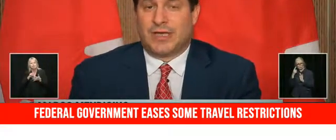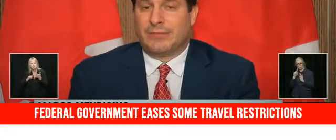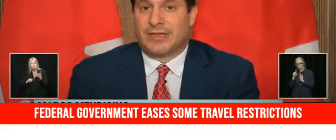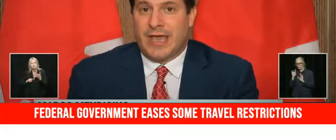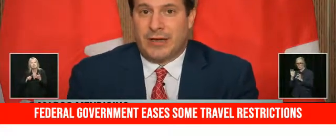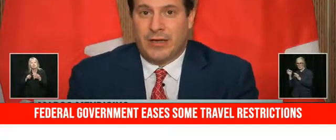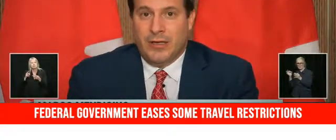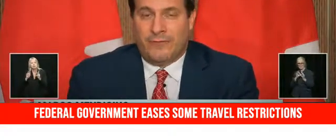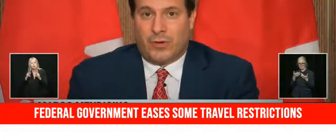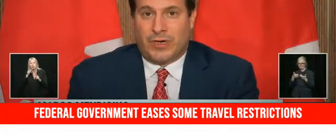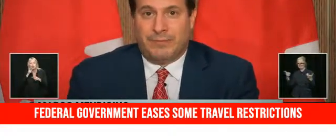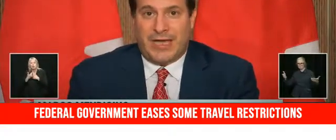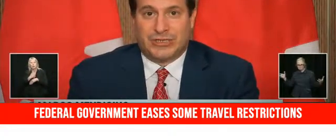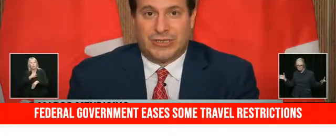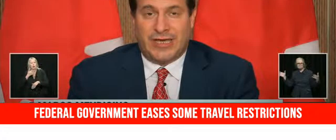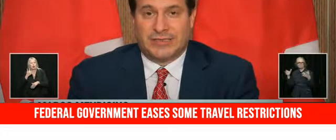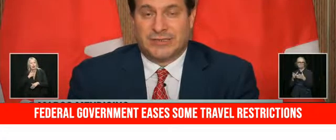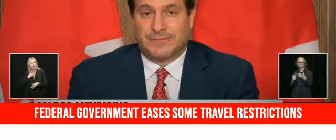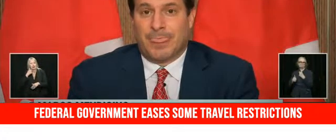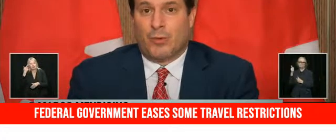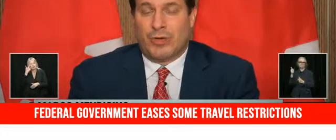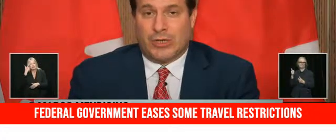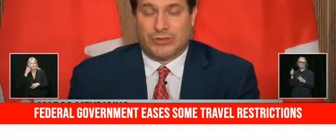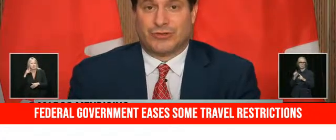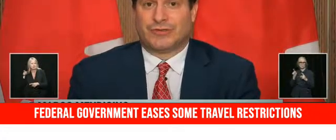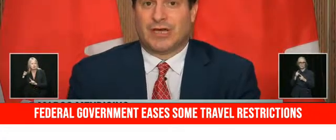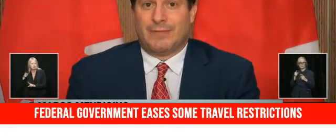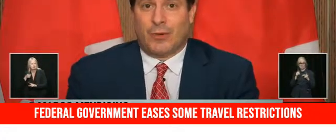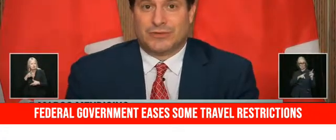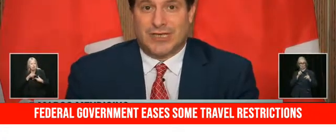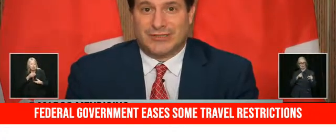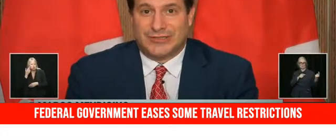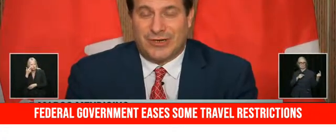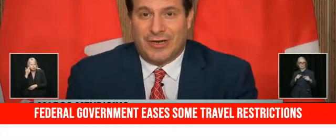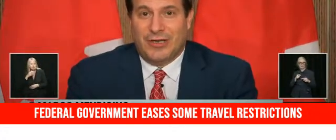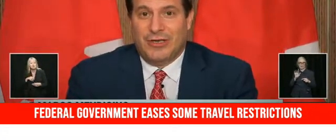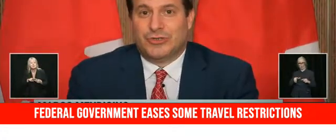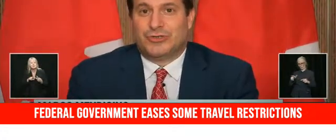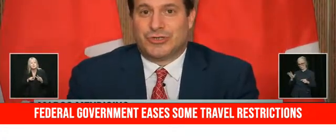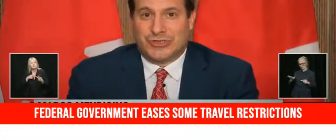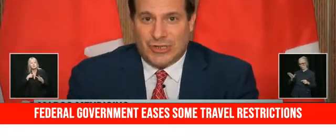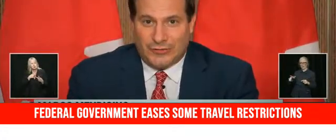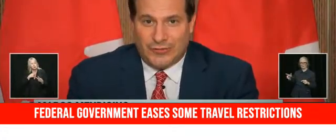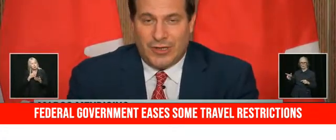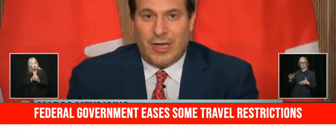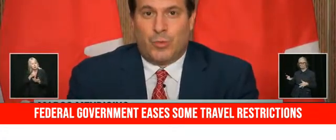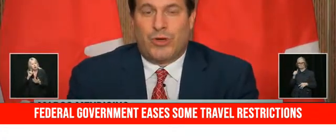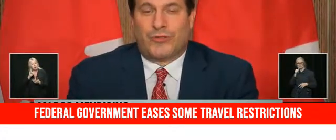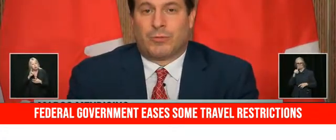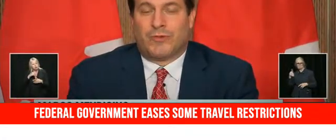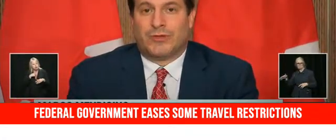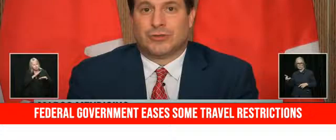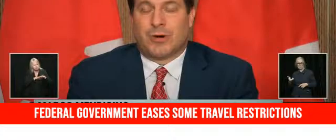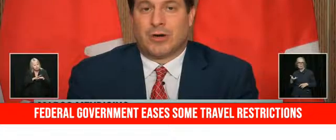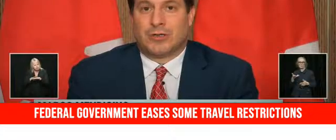are wanting to come to Canada for compassionate cases. We also took the time that was necessary to consult